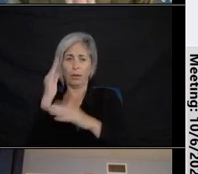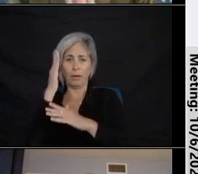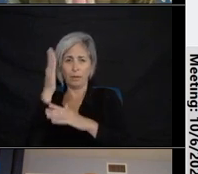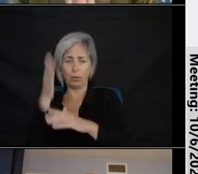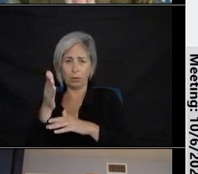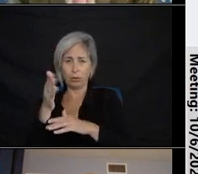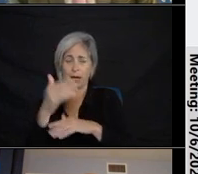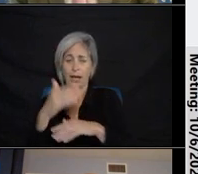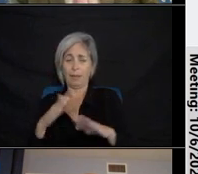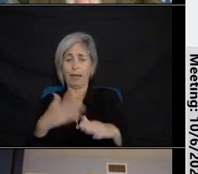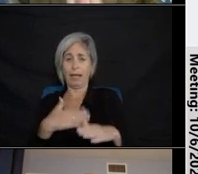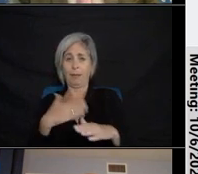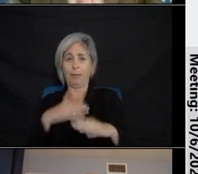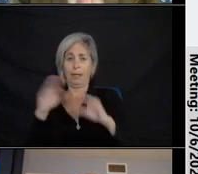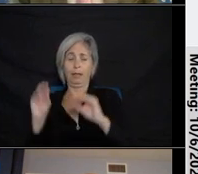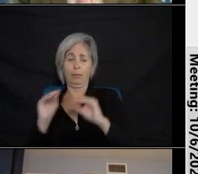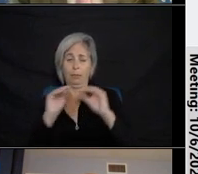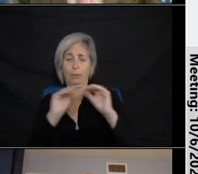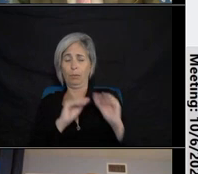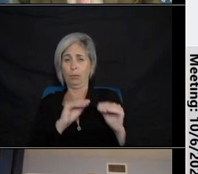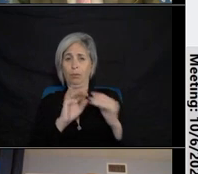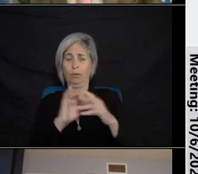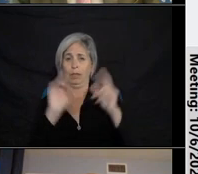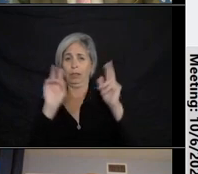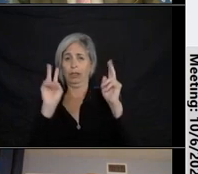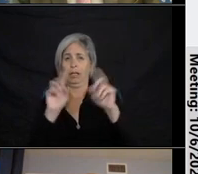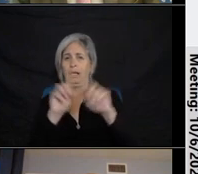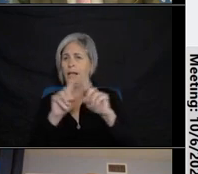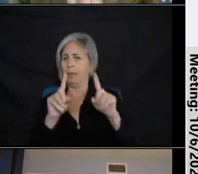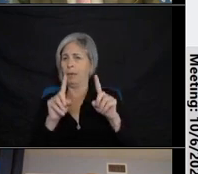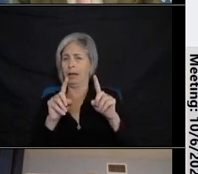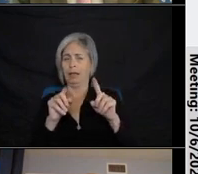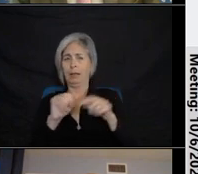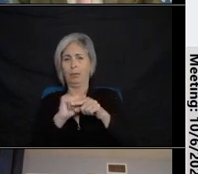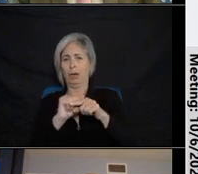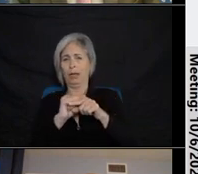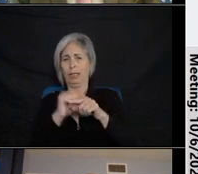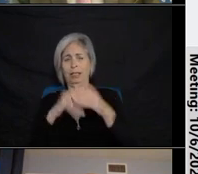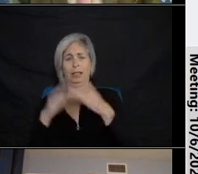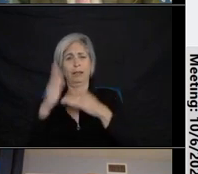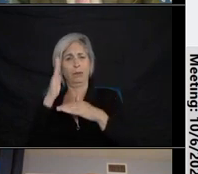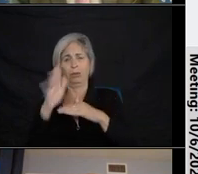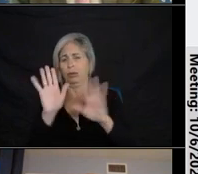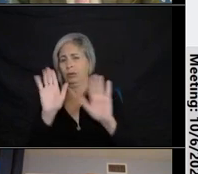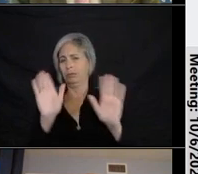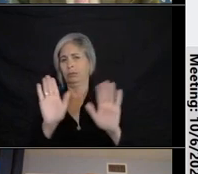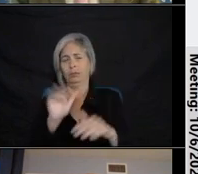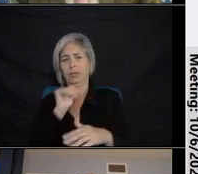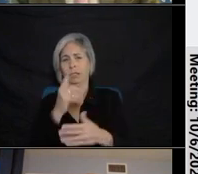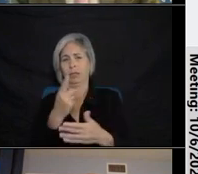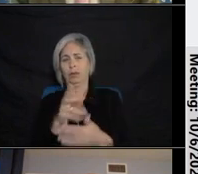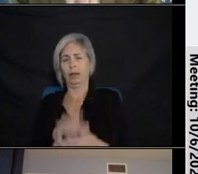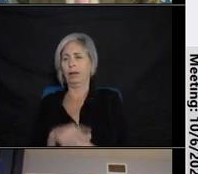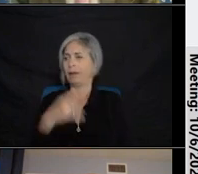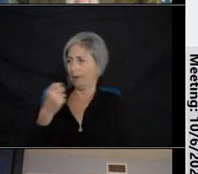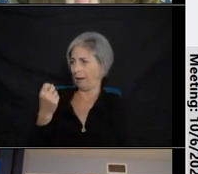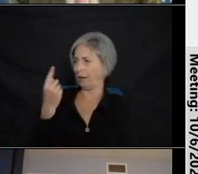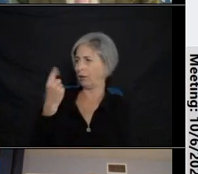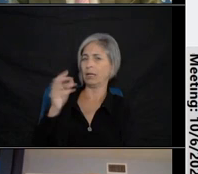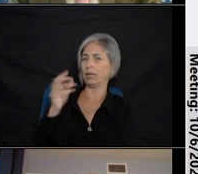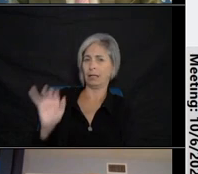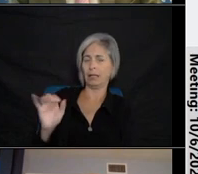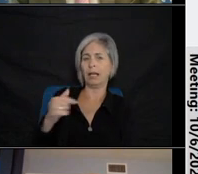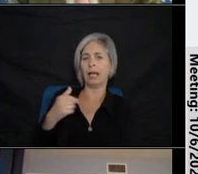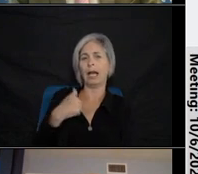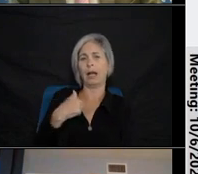all for moving it up right now, but not let that be a practice in the future. I understand. And so I'd like